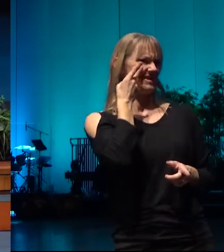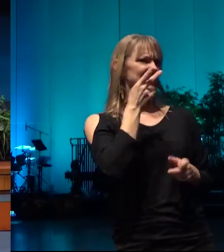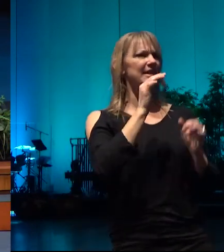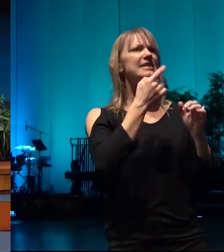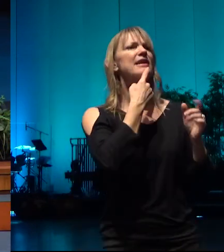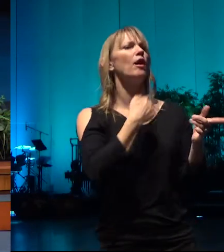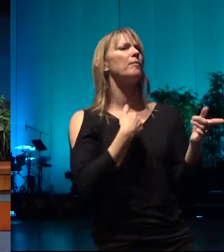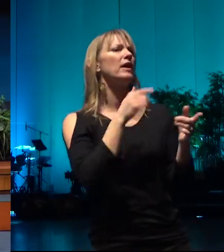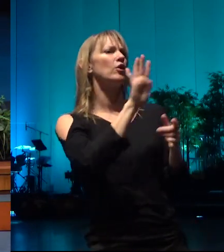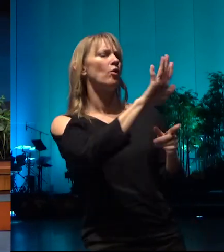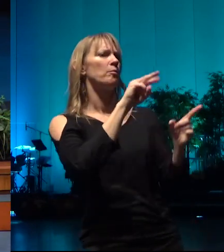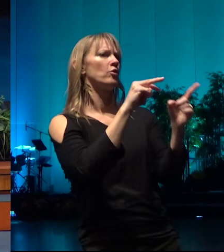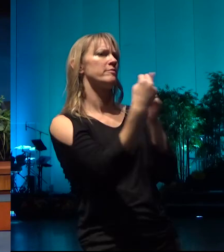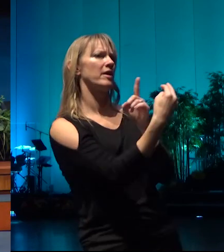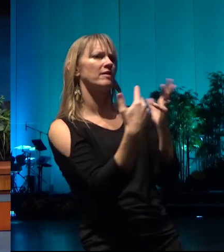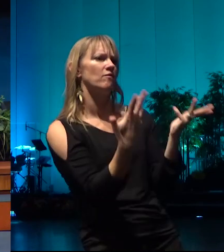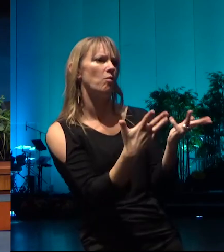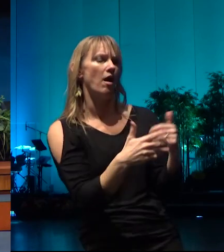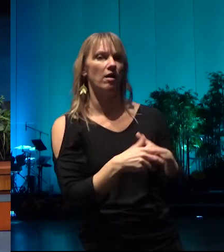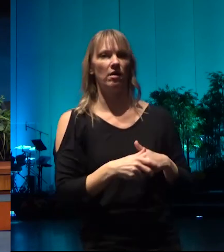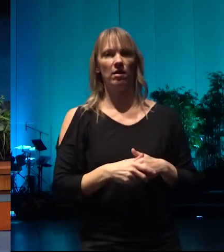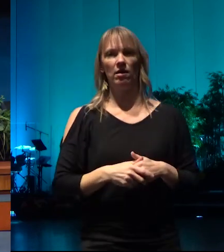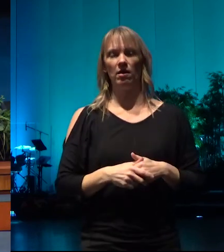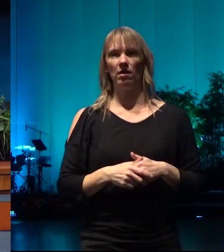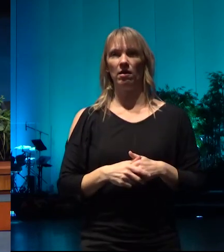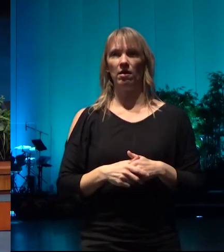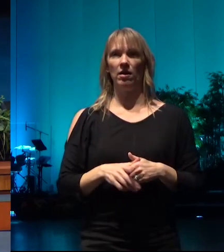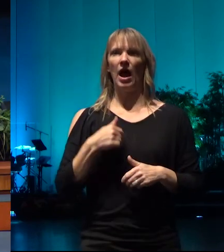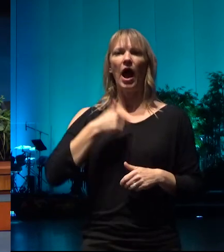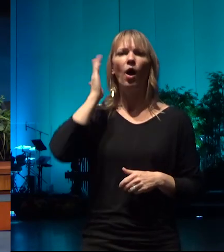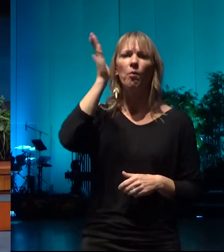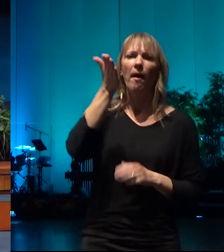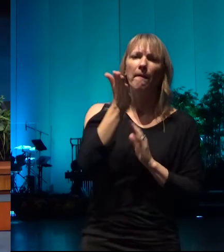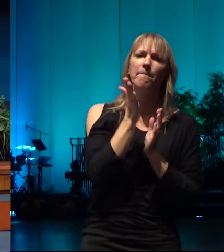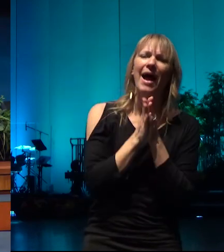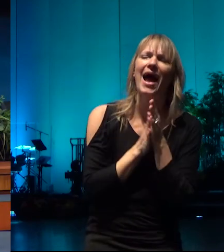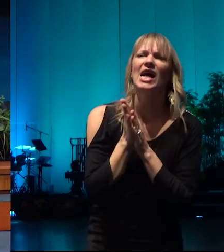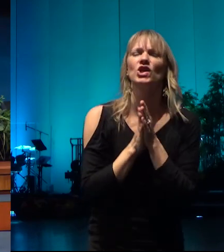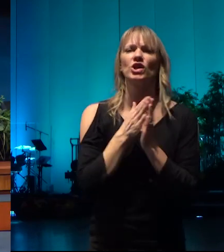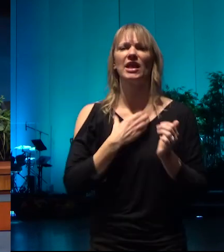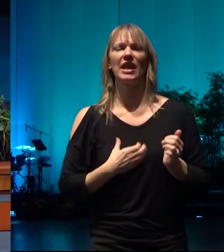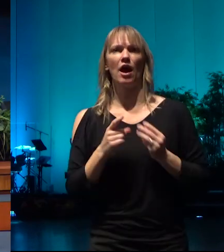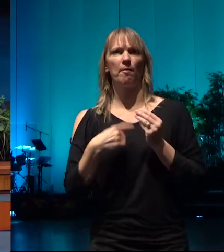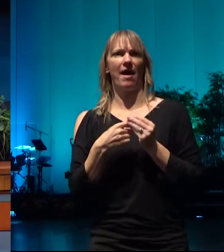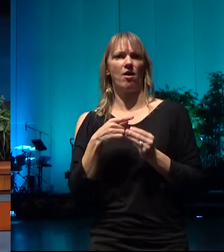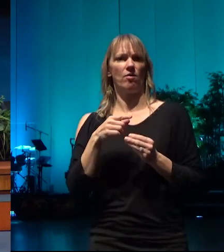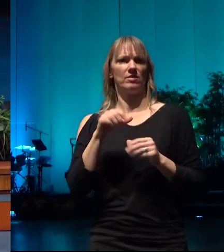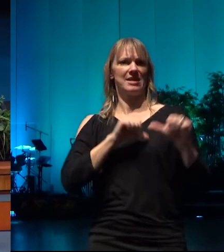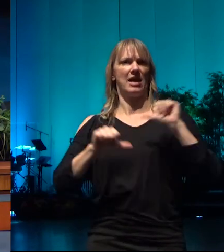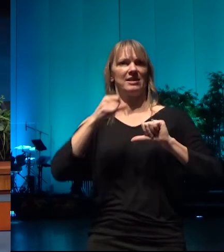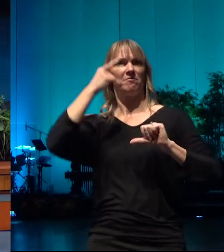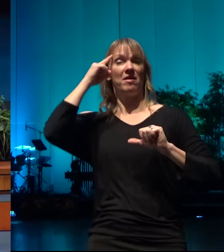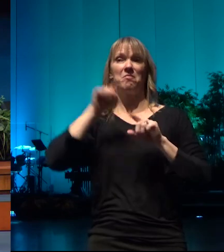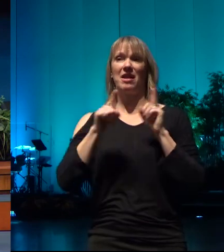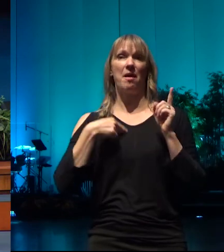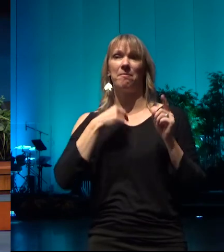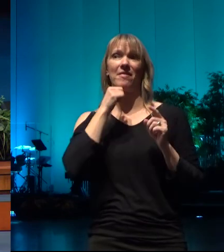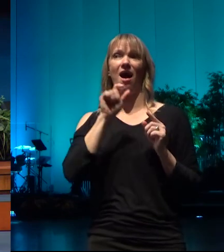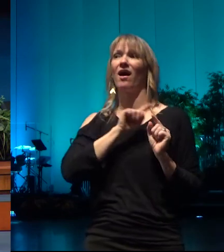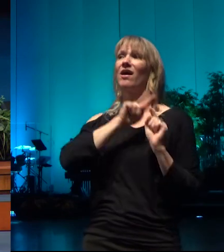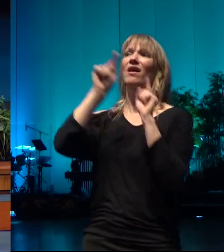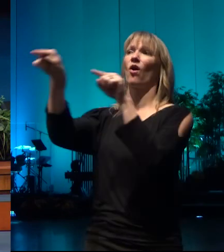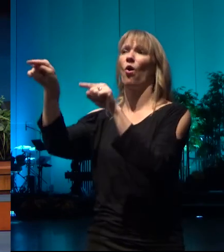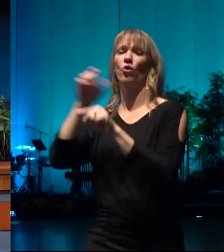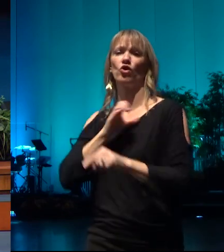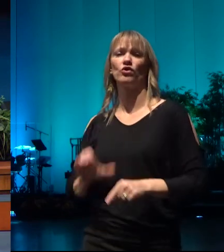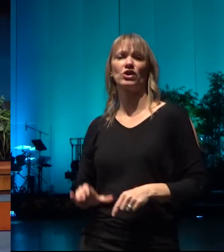and dragging all of those kids over here and saying, you guys got to come here. We have to say, for gosh sakes. I'm going to send them love and prayers and